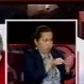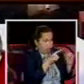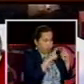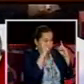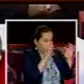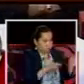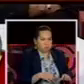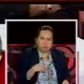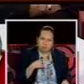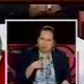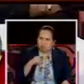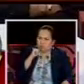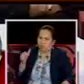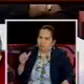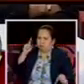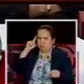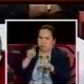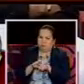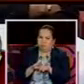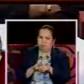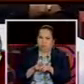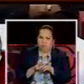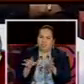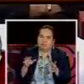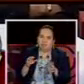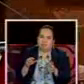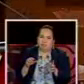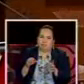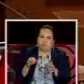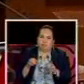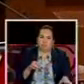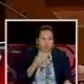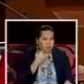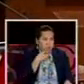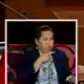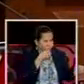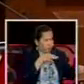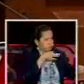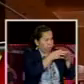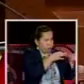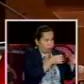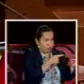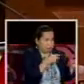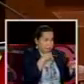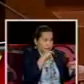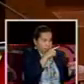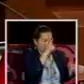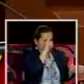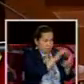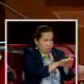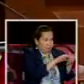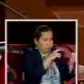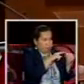Hindi po. Bakit po? Hindi po ba pinaliwanag naman sa inyo? Hindi po ba kayo nakumbinsi nung paliwanag